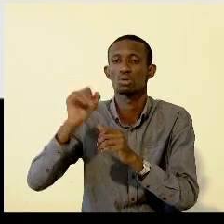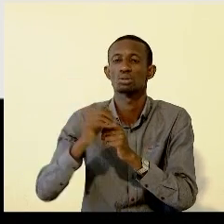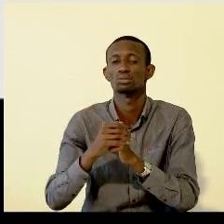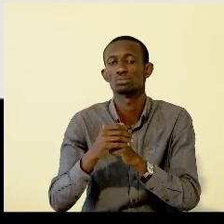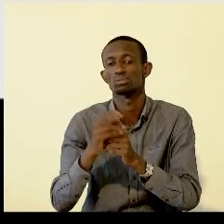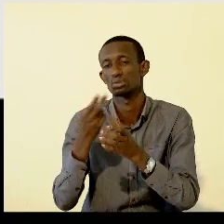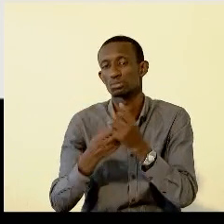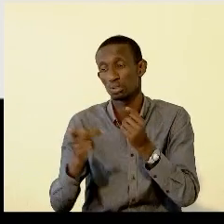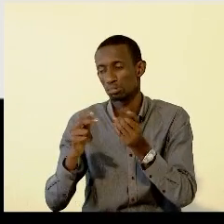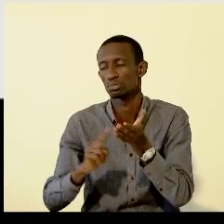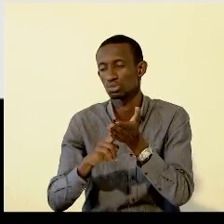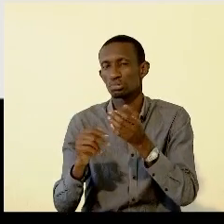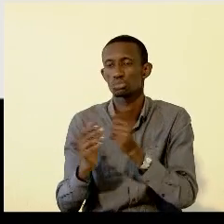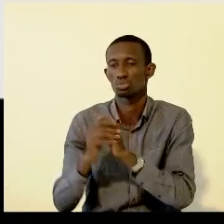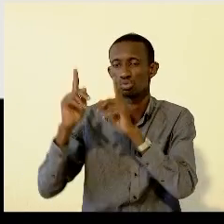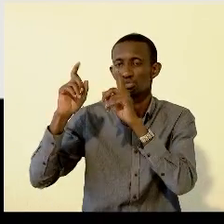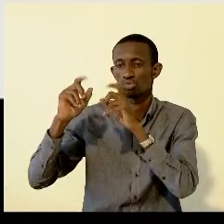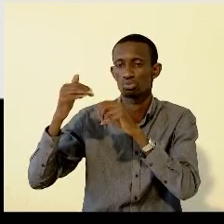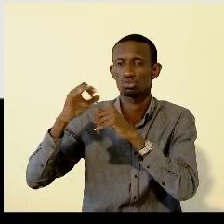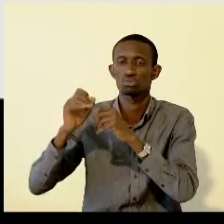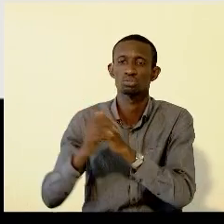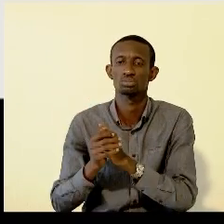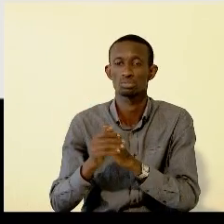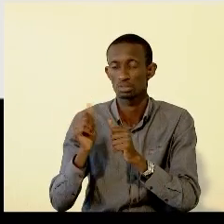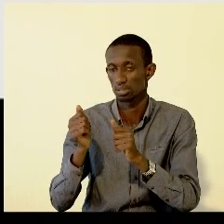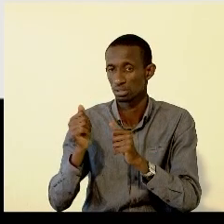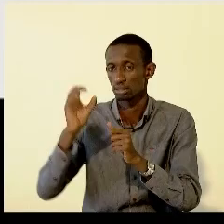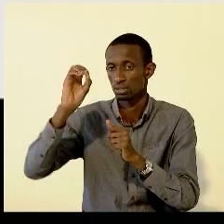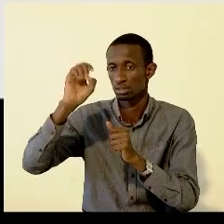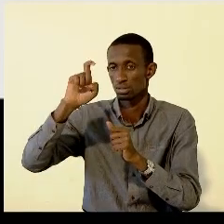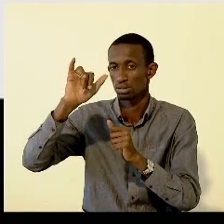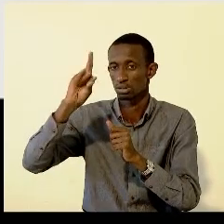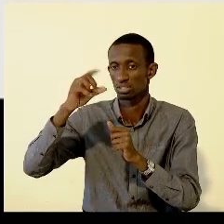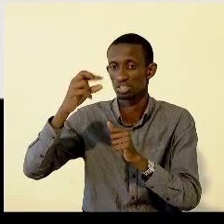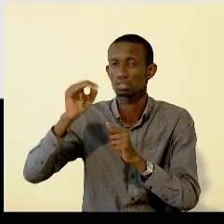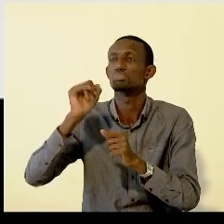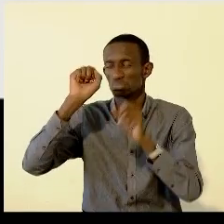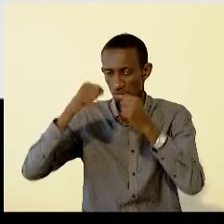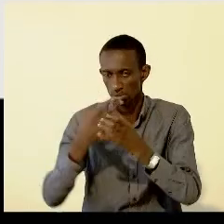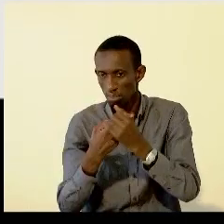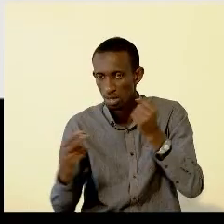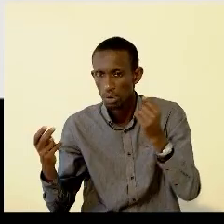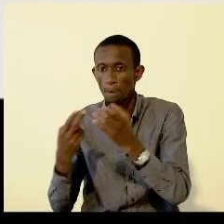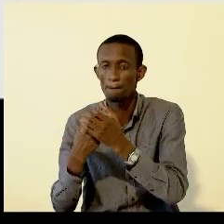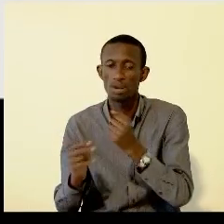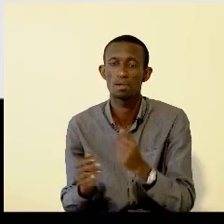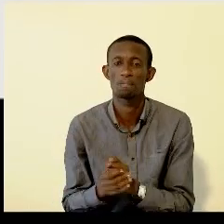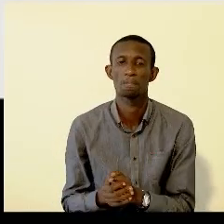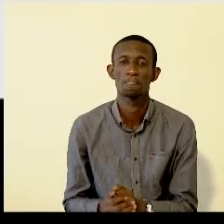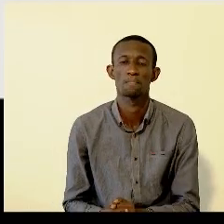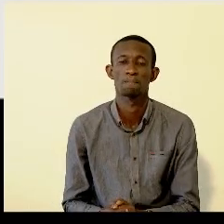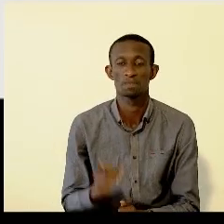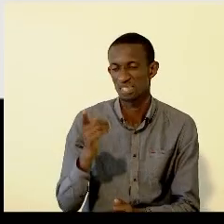of photosynthesis. Then oxygen can get out. Remember, oxygen is produced as a byproduct